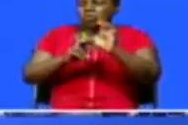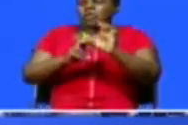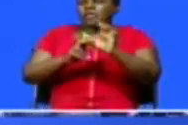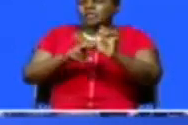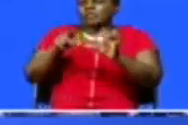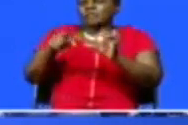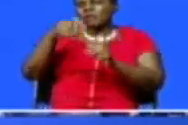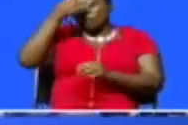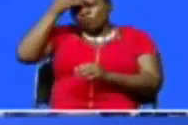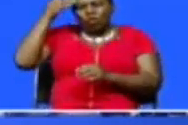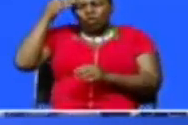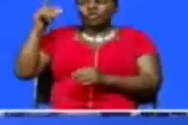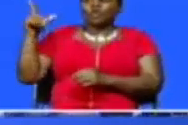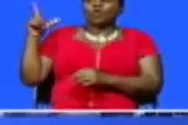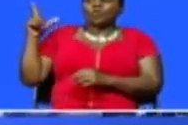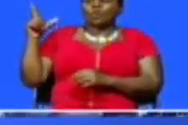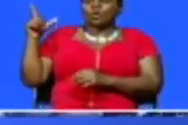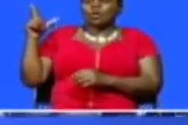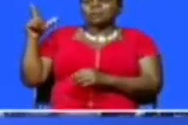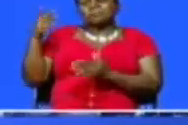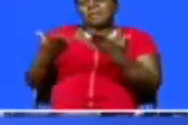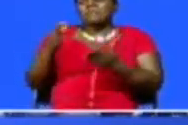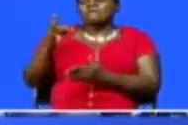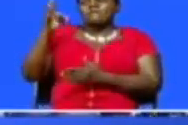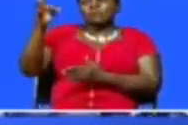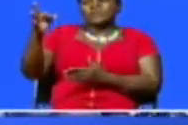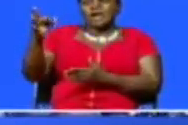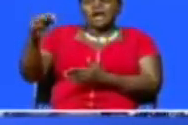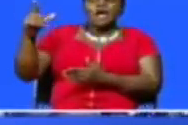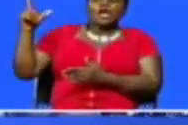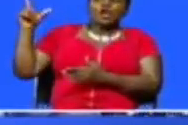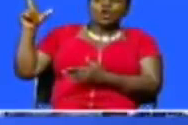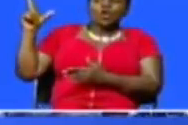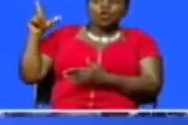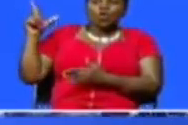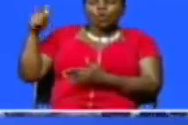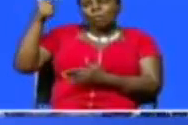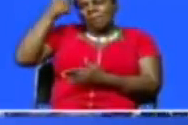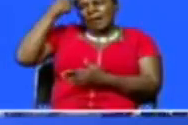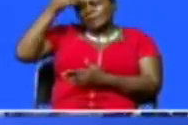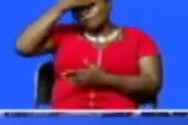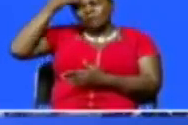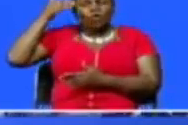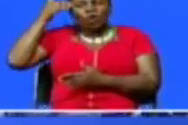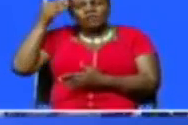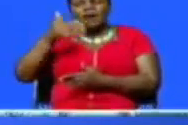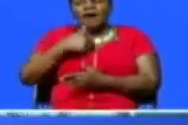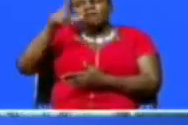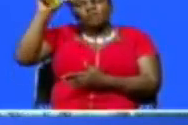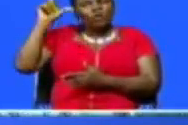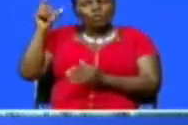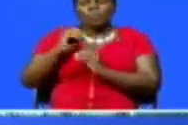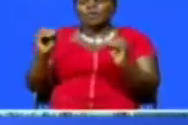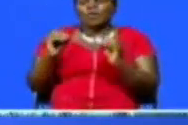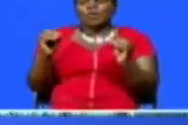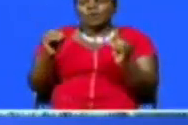he stopped reading. So with time, the law has left his mind. It's no longer there.